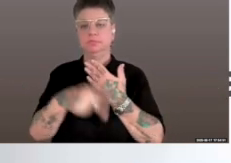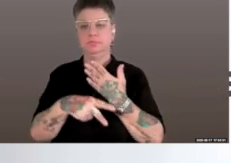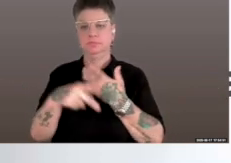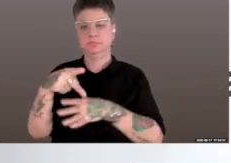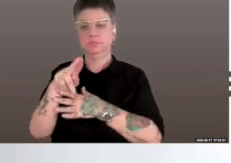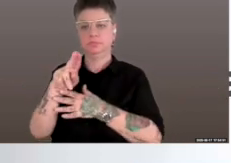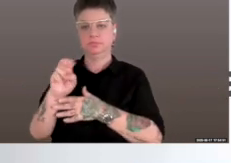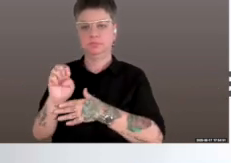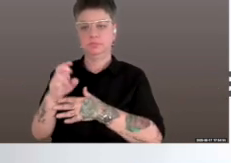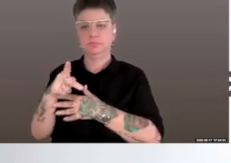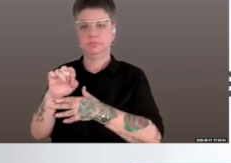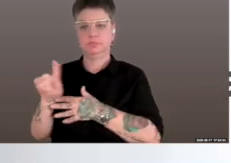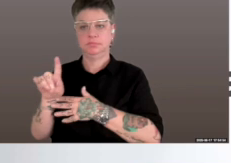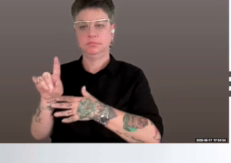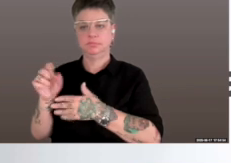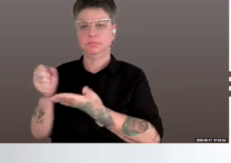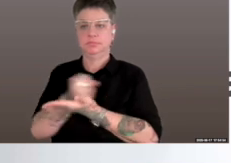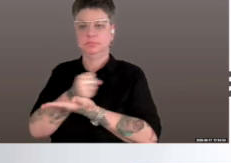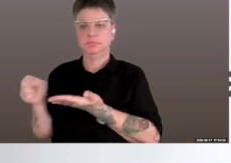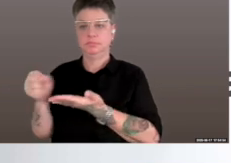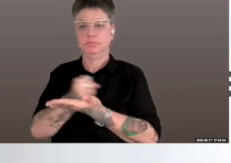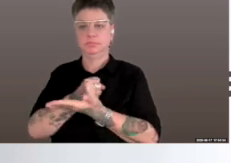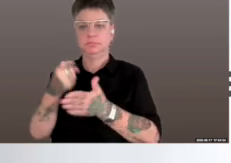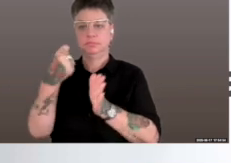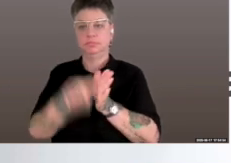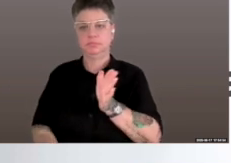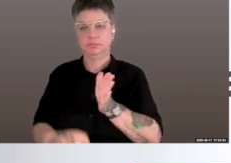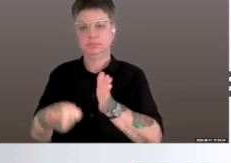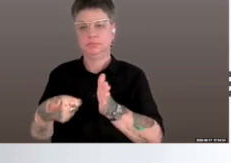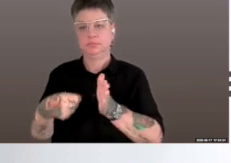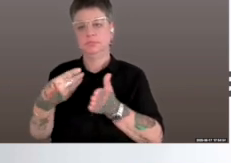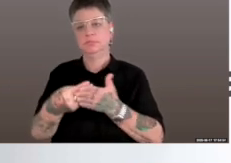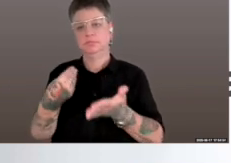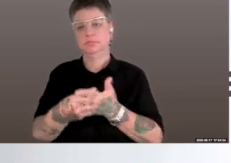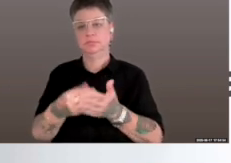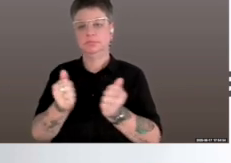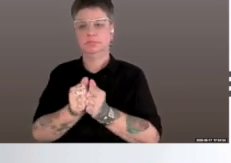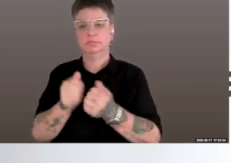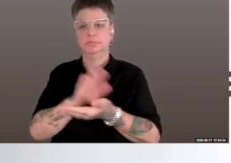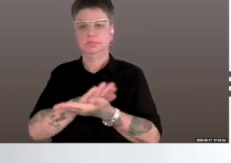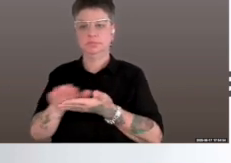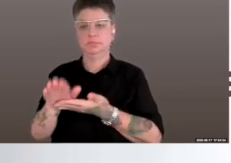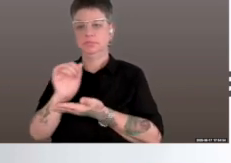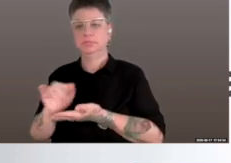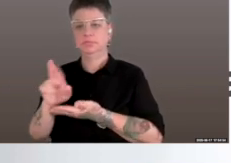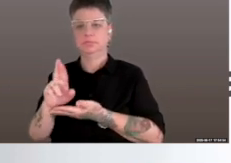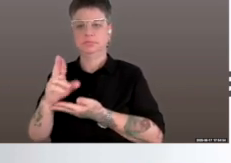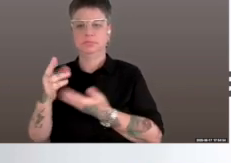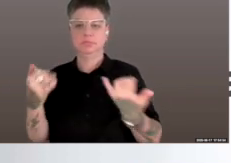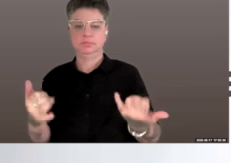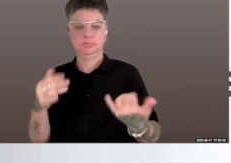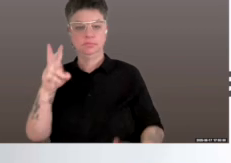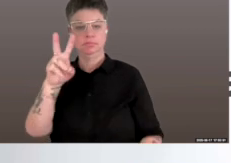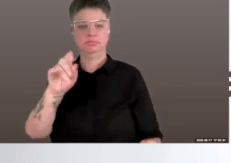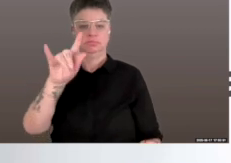Overall, our medium and heavy-duty on- and off-road equipment investments strive to improve air quality and reduce greenhouse gas